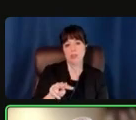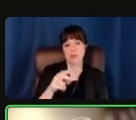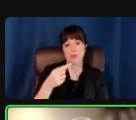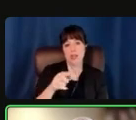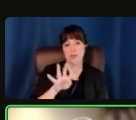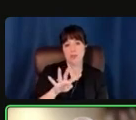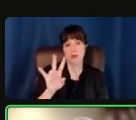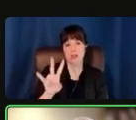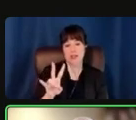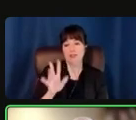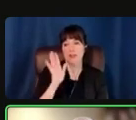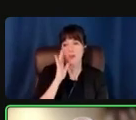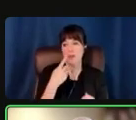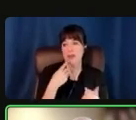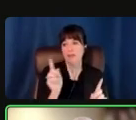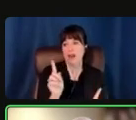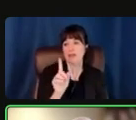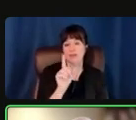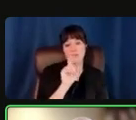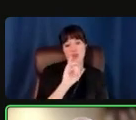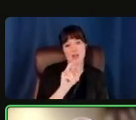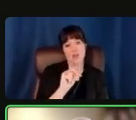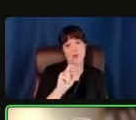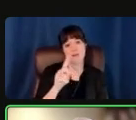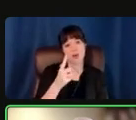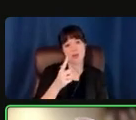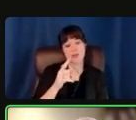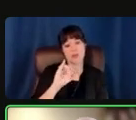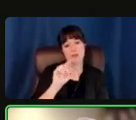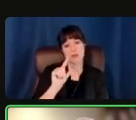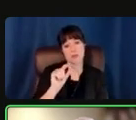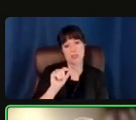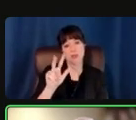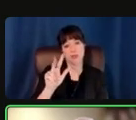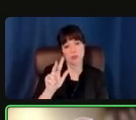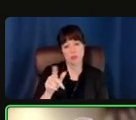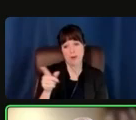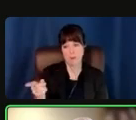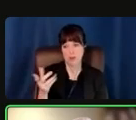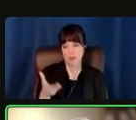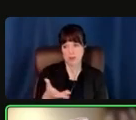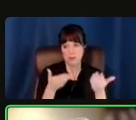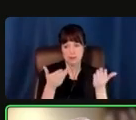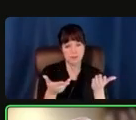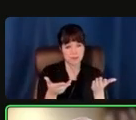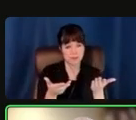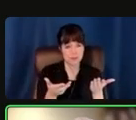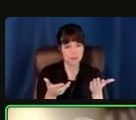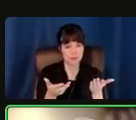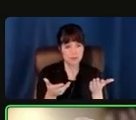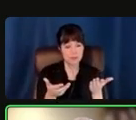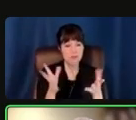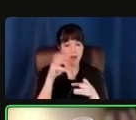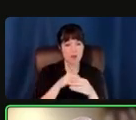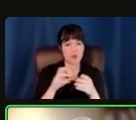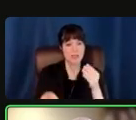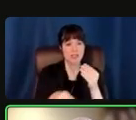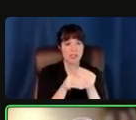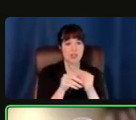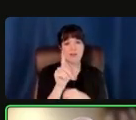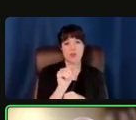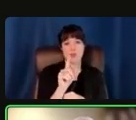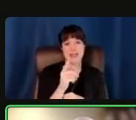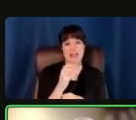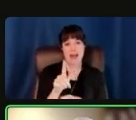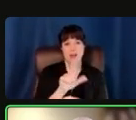would be effective January 1st of 2023. The high-level summary of this proposal includes the addition of 20-gallon every